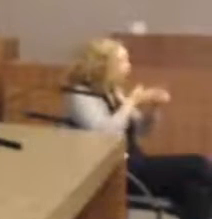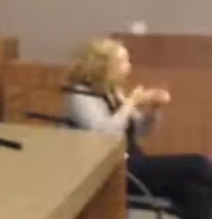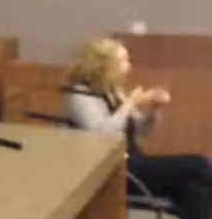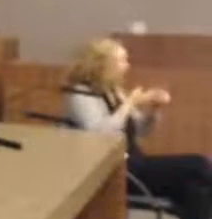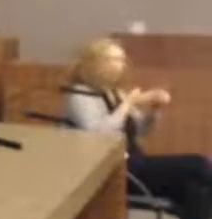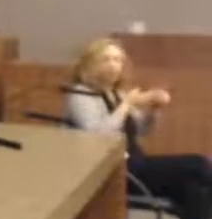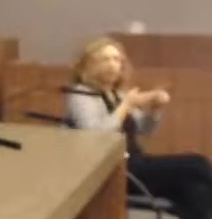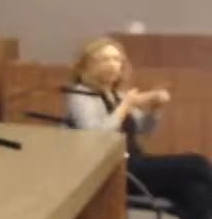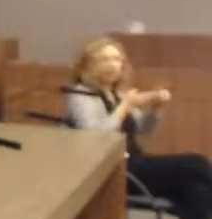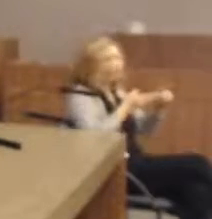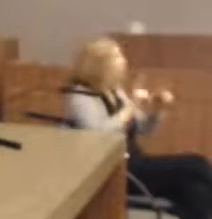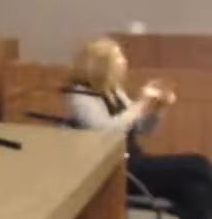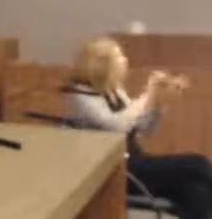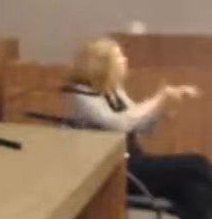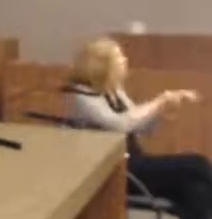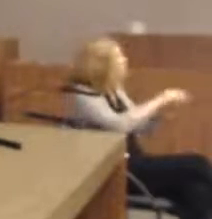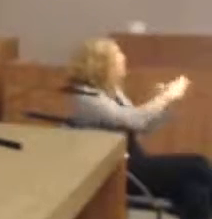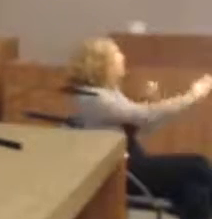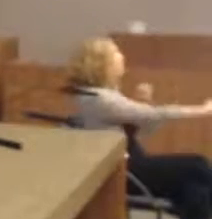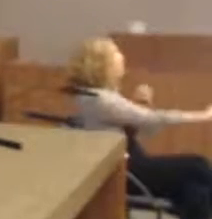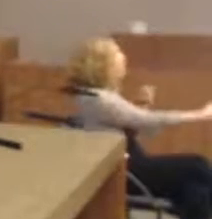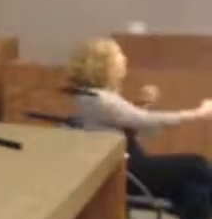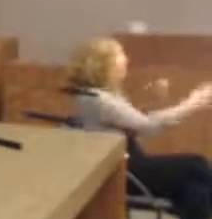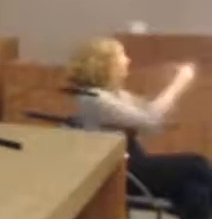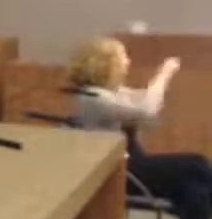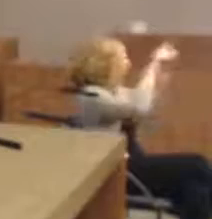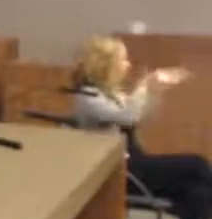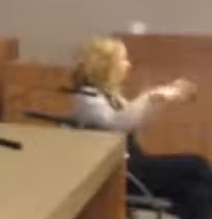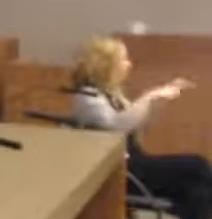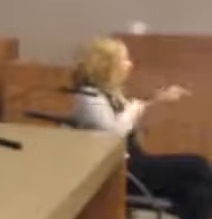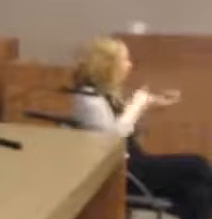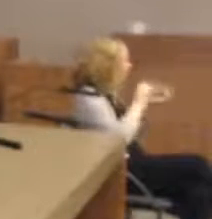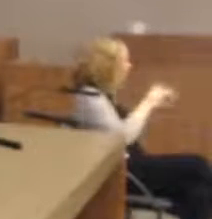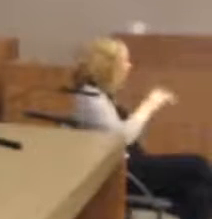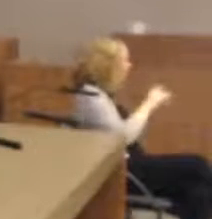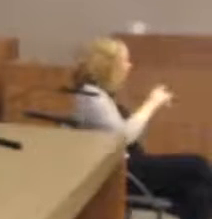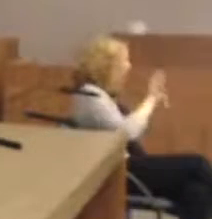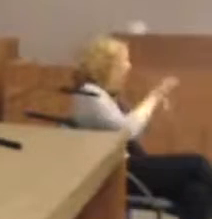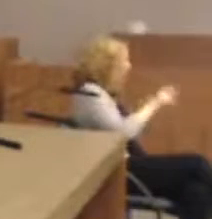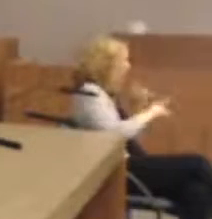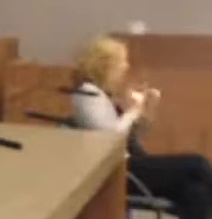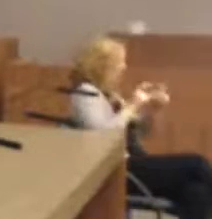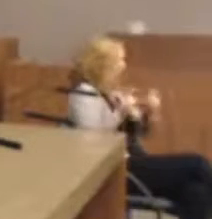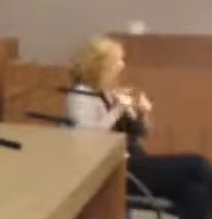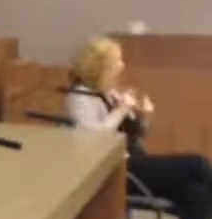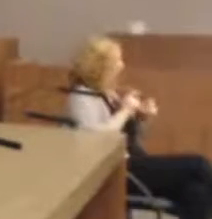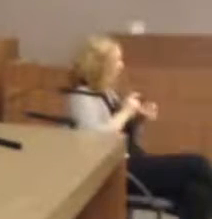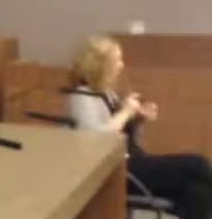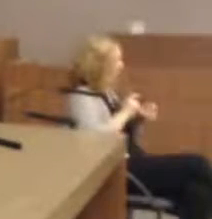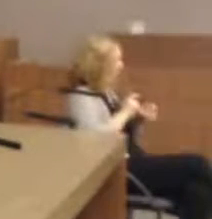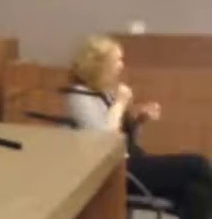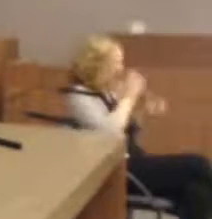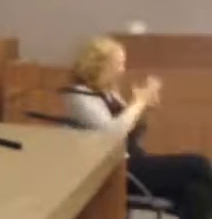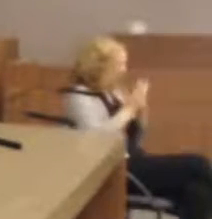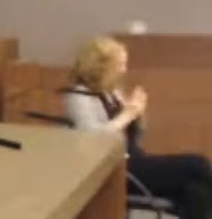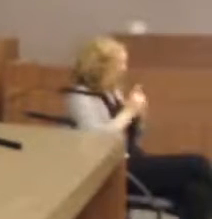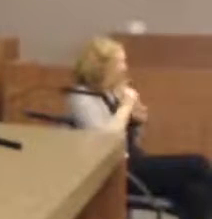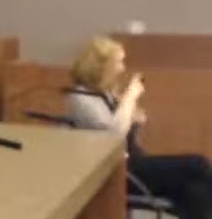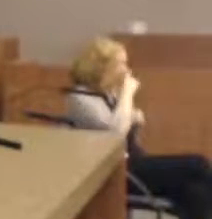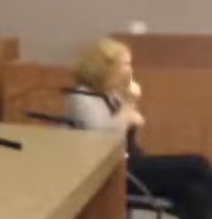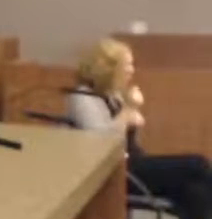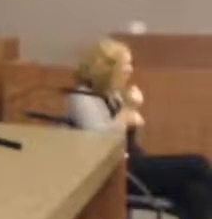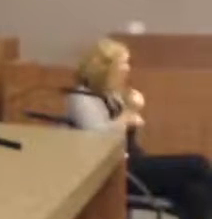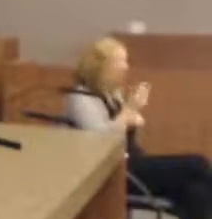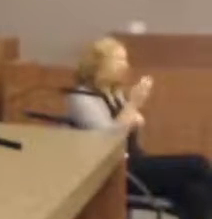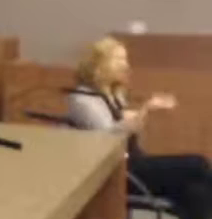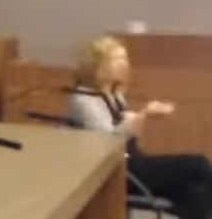okay, we need to stay on the other side of you. We have that terrible furniture that people donated that nobody else wanted, and then it doesn't match and it's all over the place, and sit